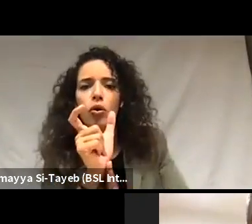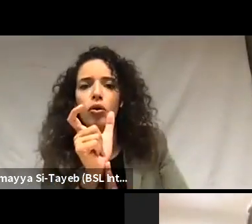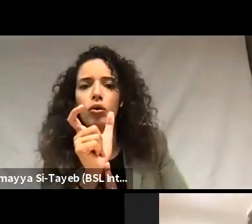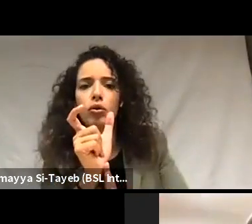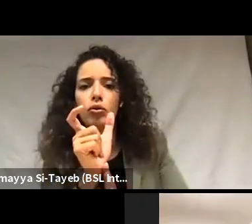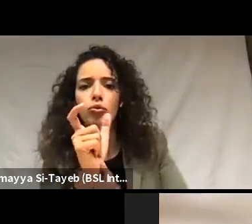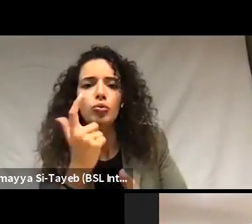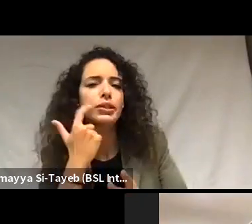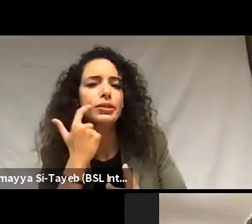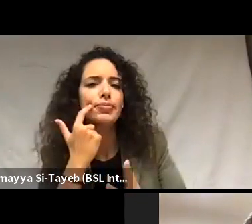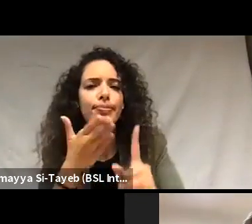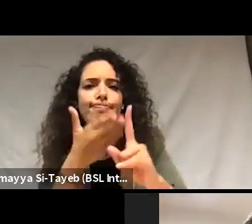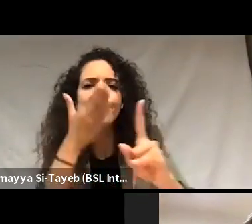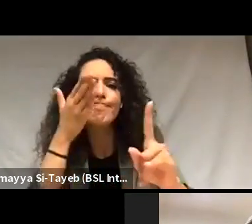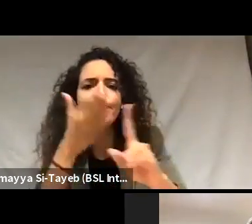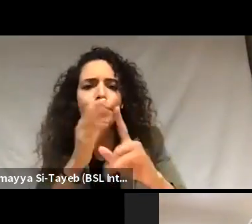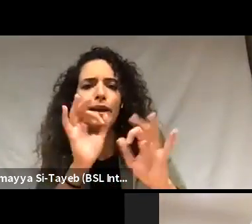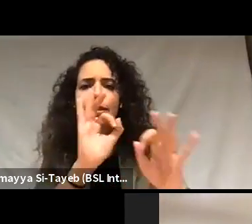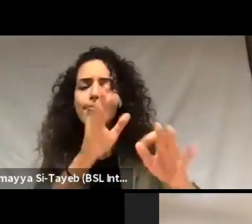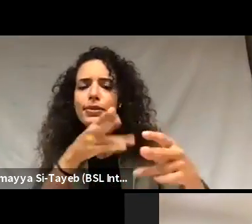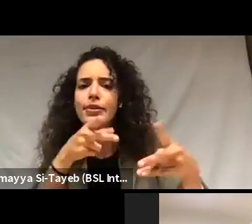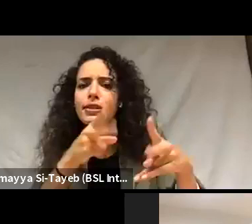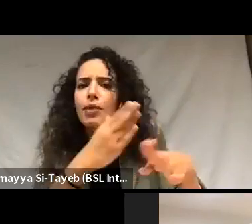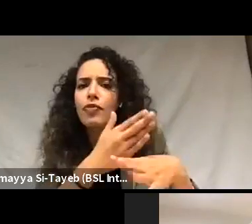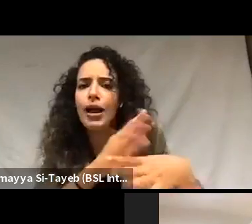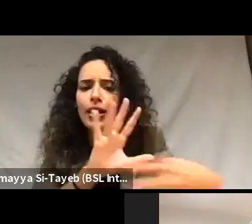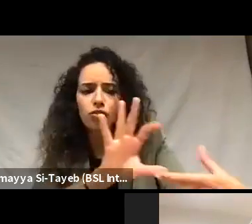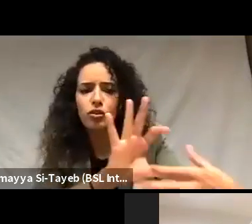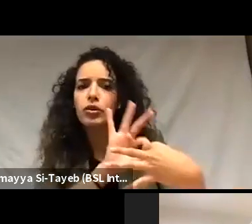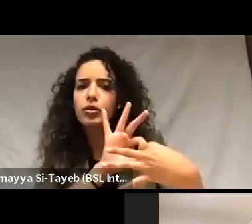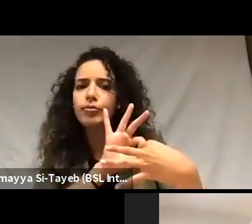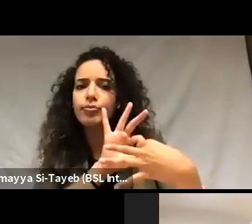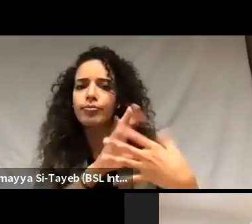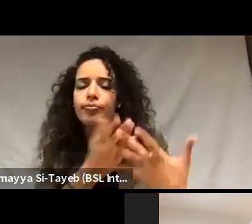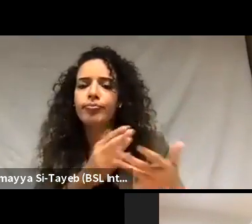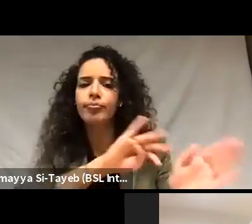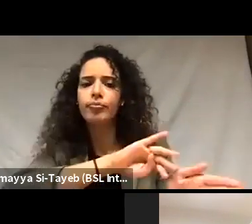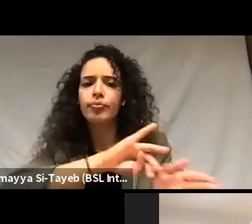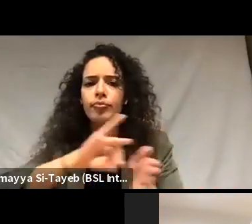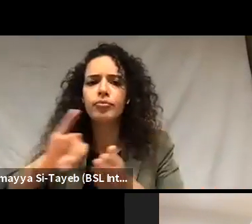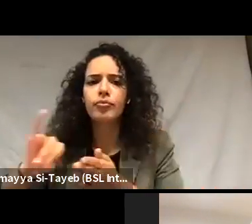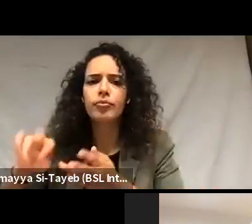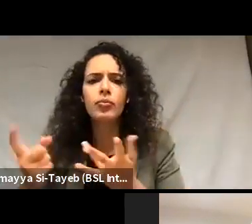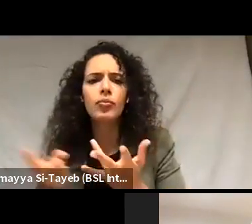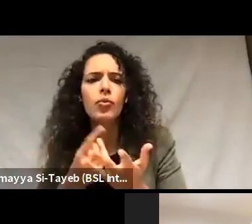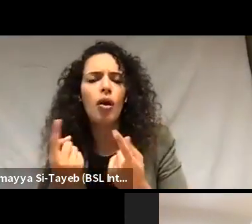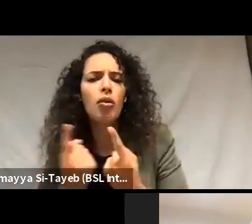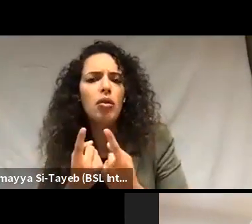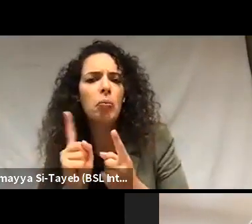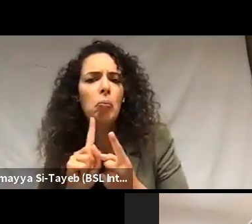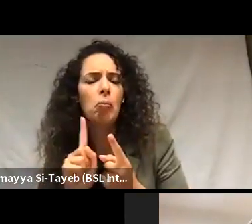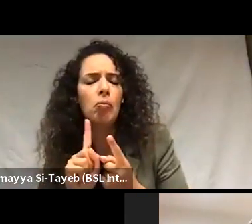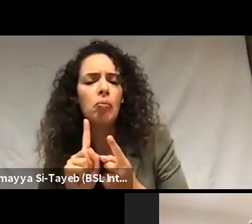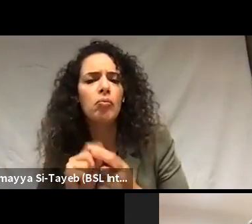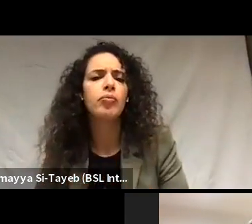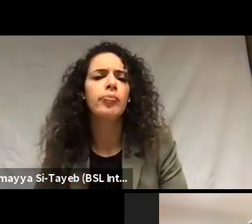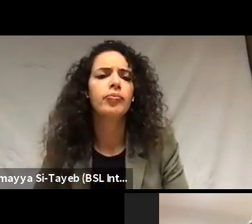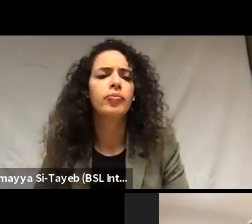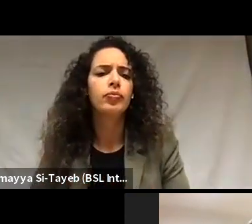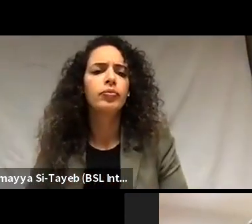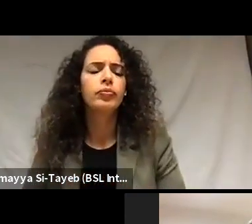identify a certain kind of action or activity. The other thing I think is worth pointing out is that